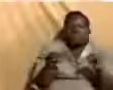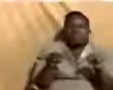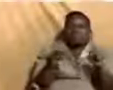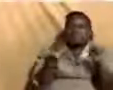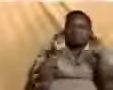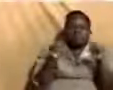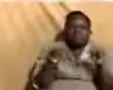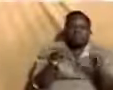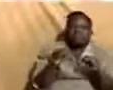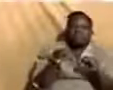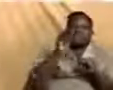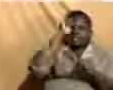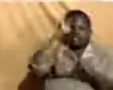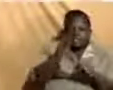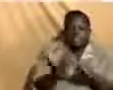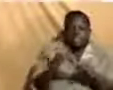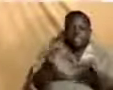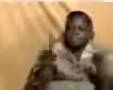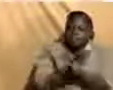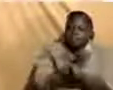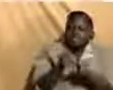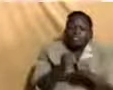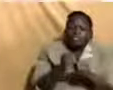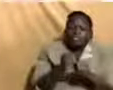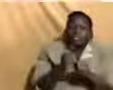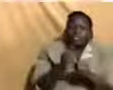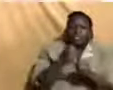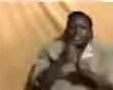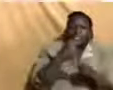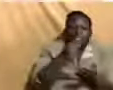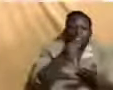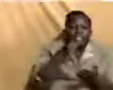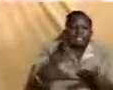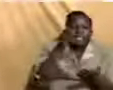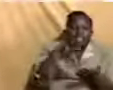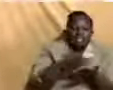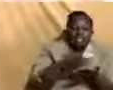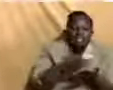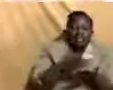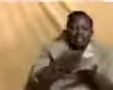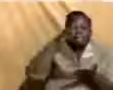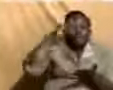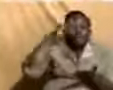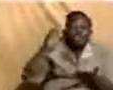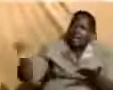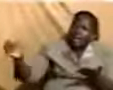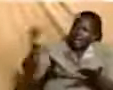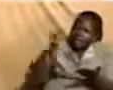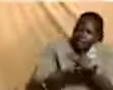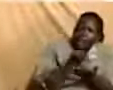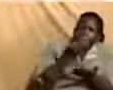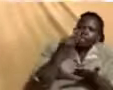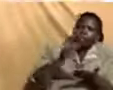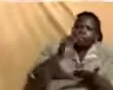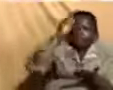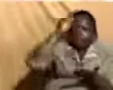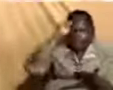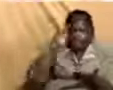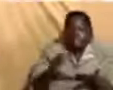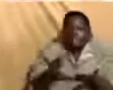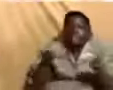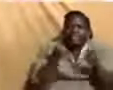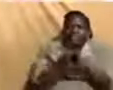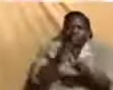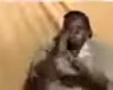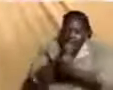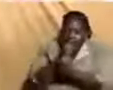Justices Ngugi and Odunga cannot sue the president, even in such circumstances, because appointment of judges is a function